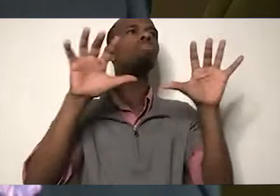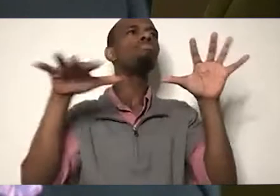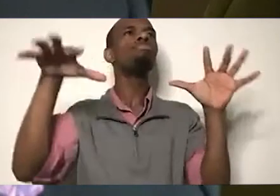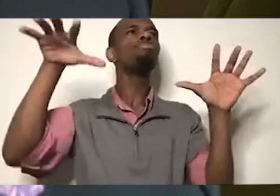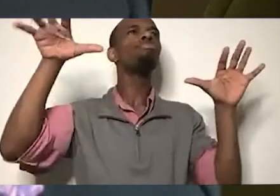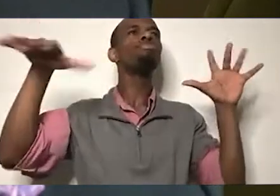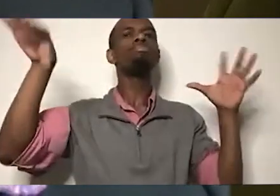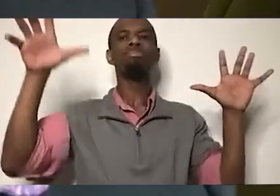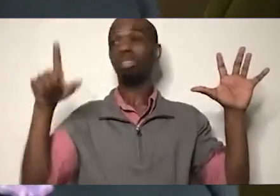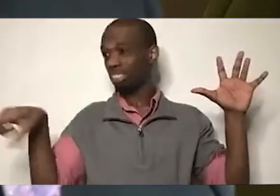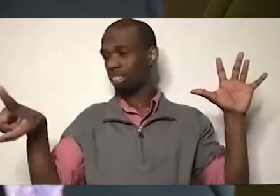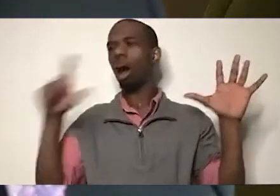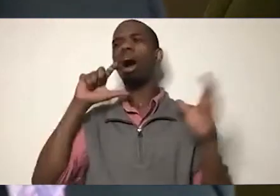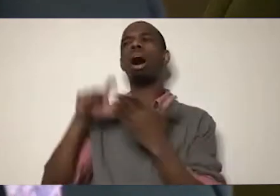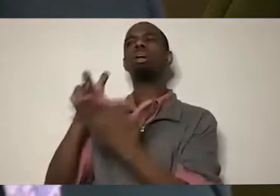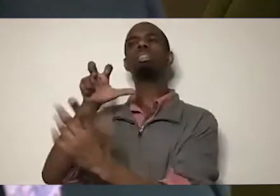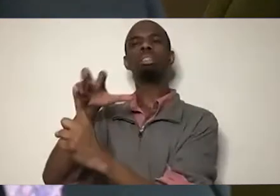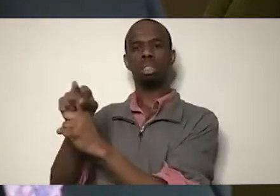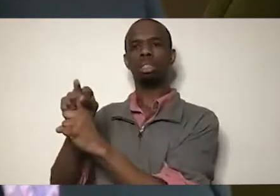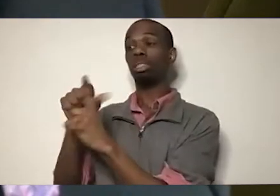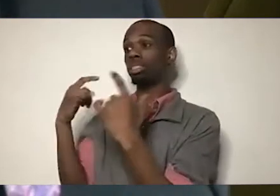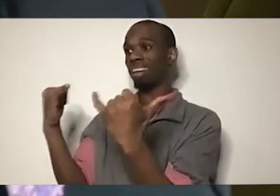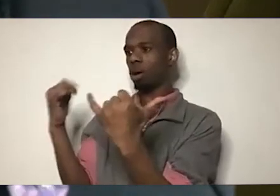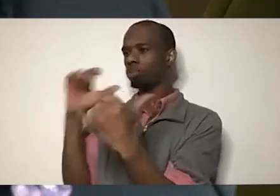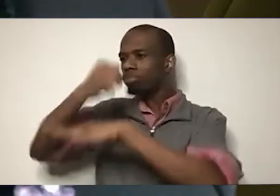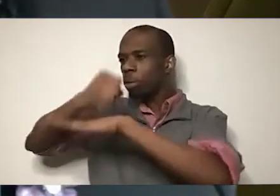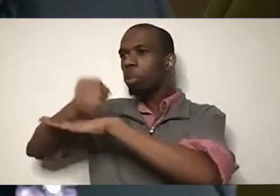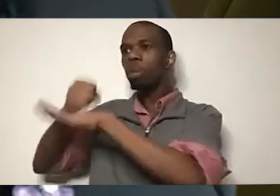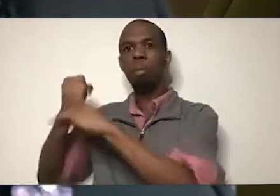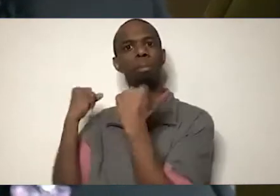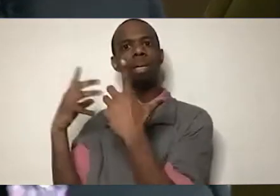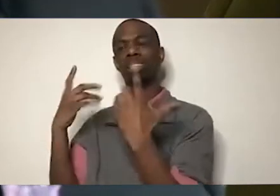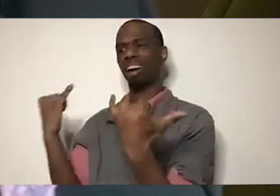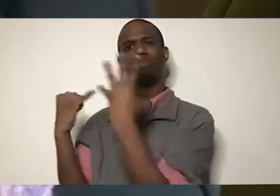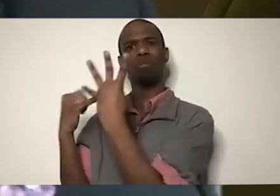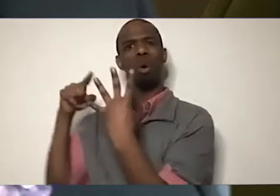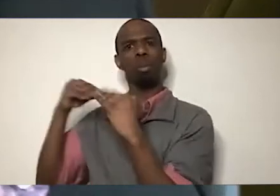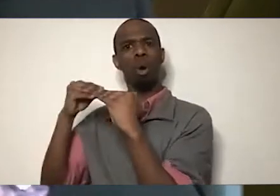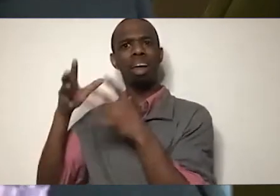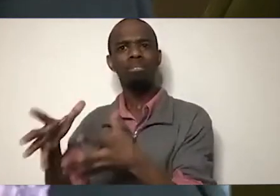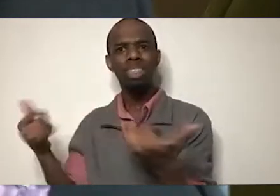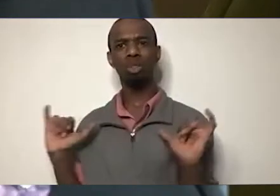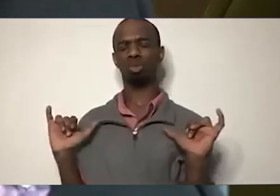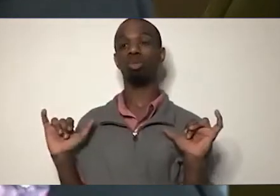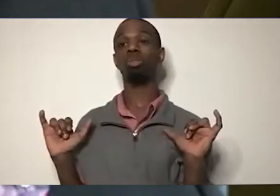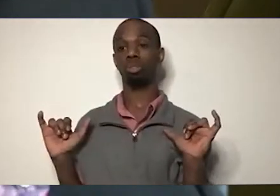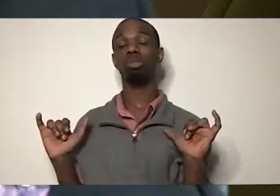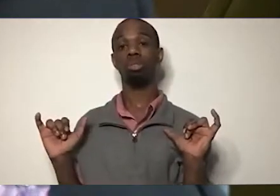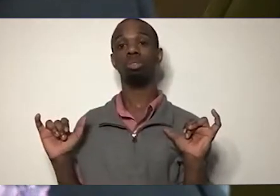come. You can imagine how efficient that turns out to be, right? So we have we